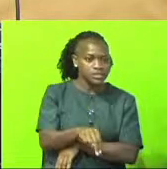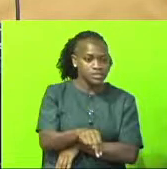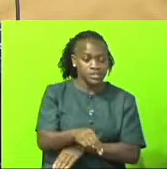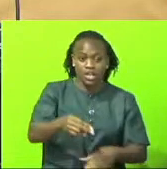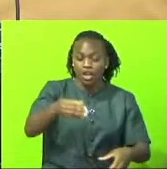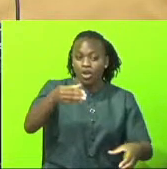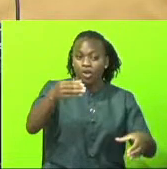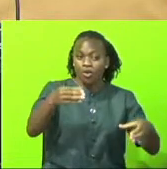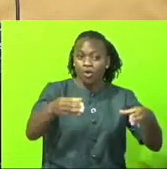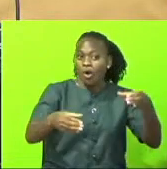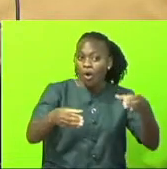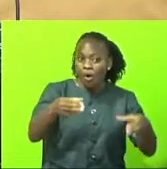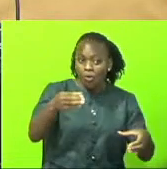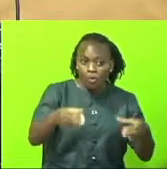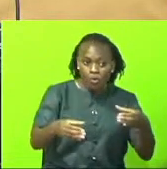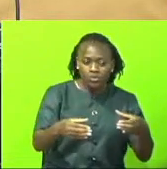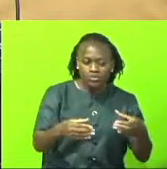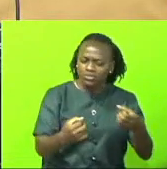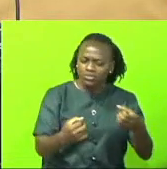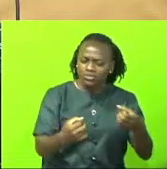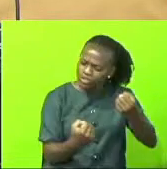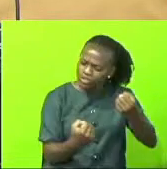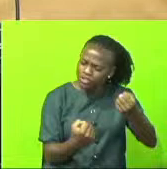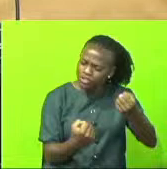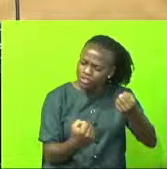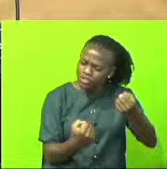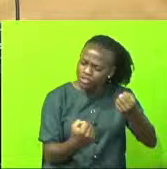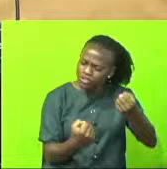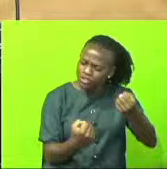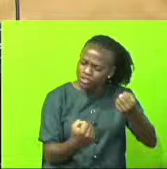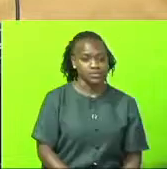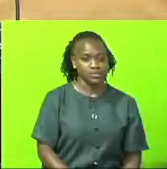courts to come in. Mr. Speaker,